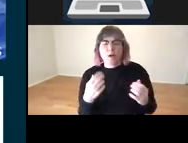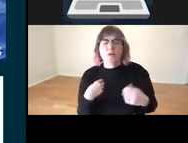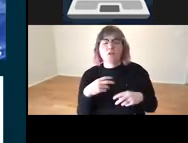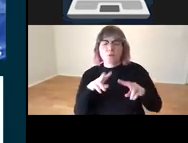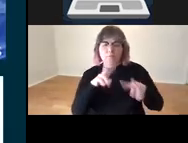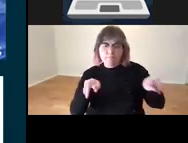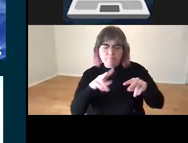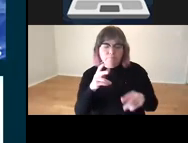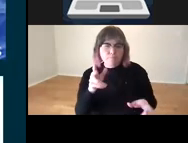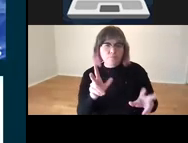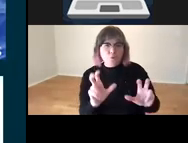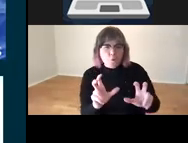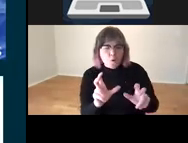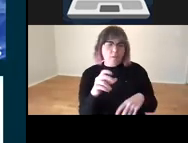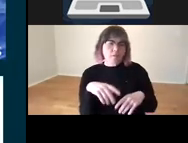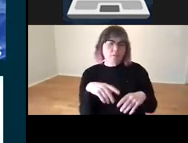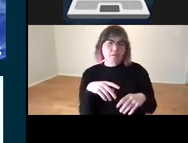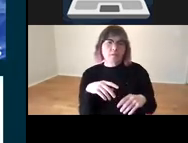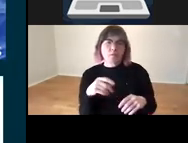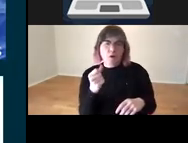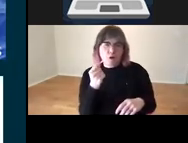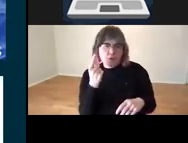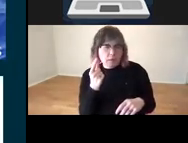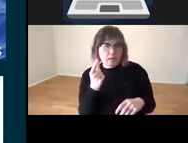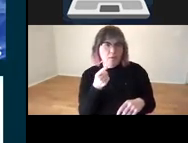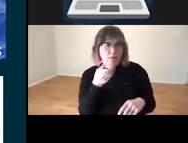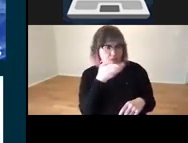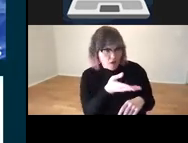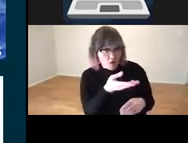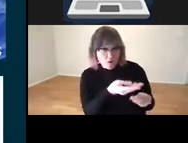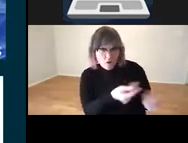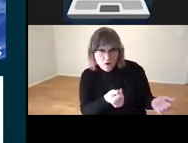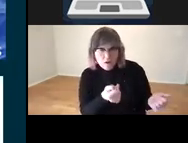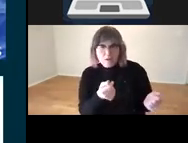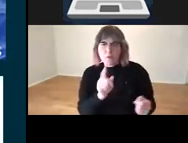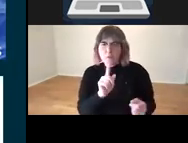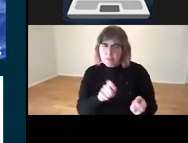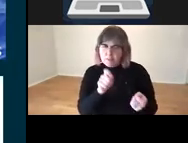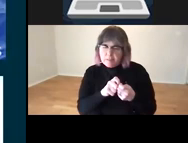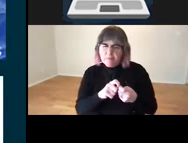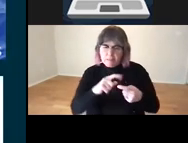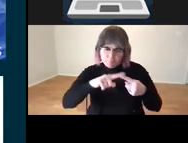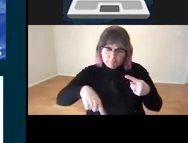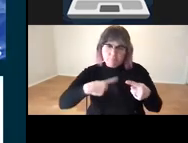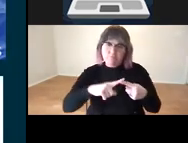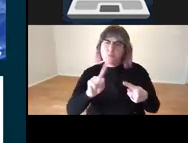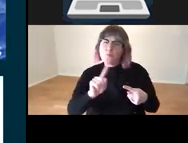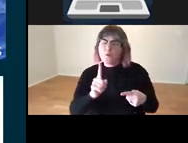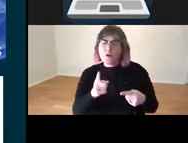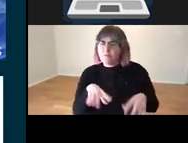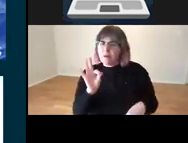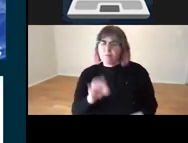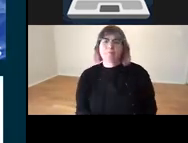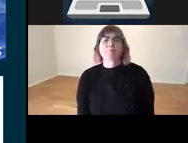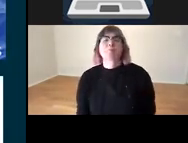of their vocalizations to understand presence and absence and where they're really located year round in the Hawaiian Islands. And so here's